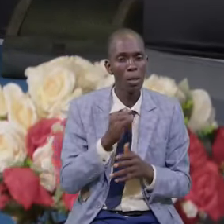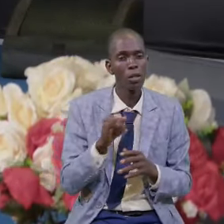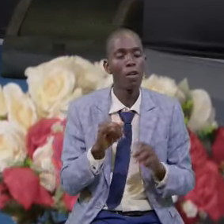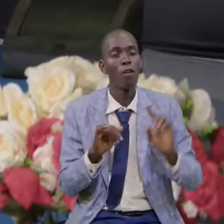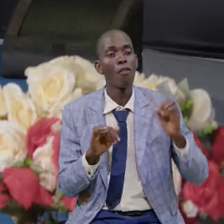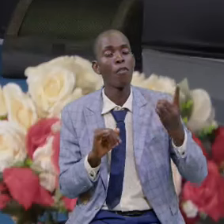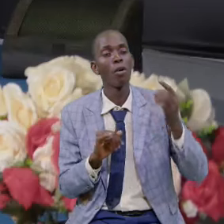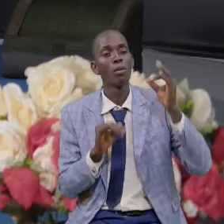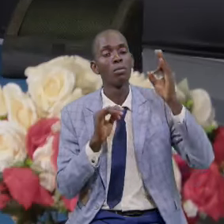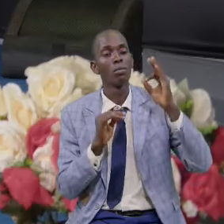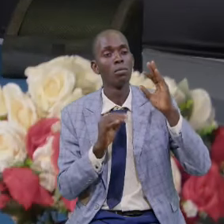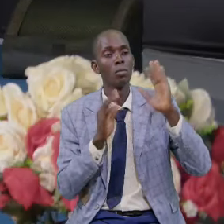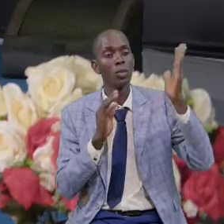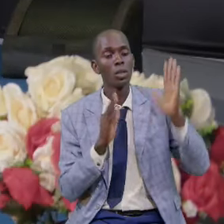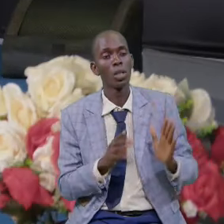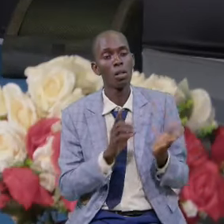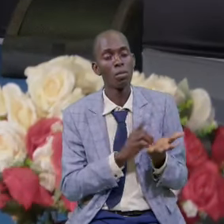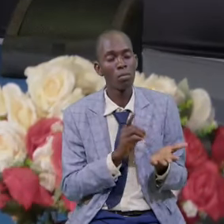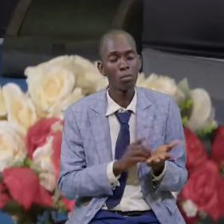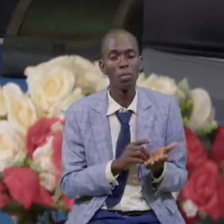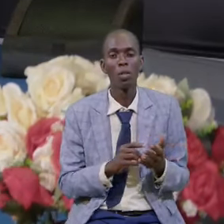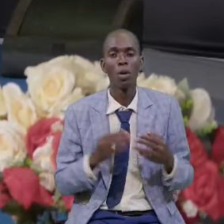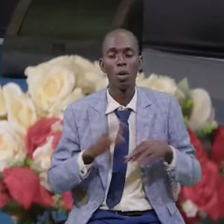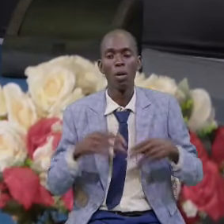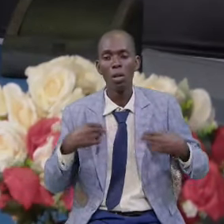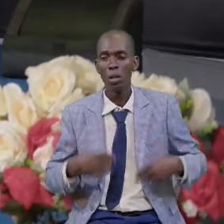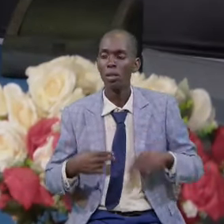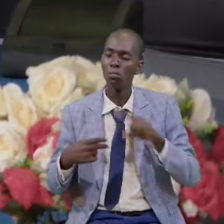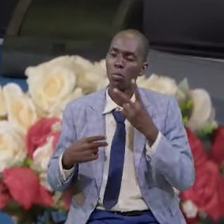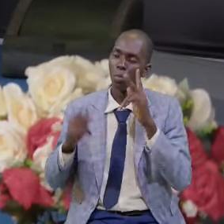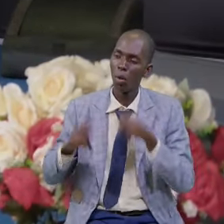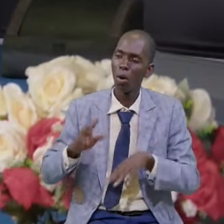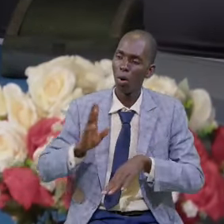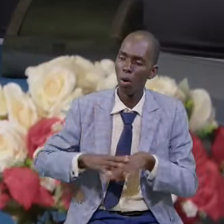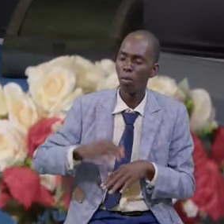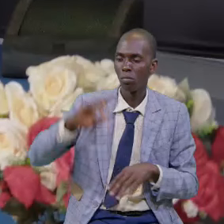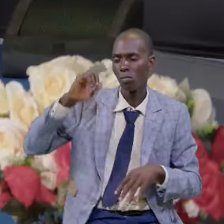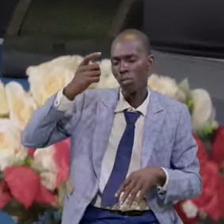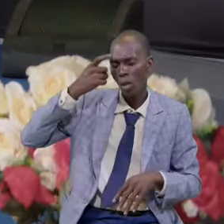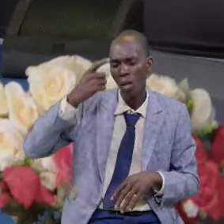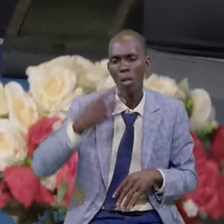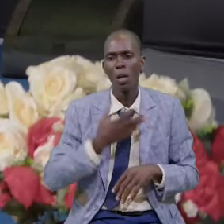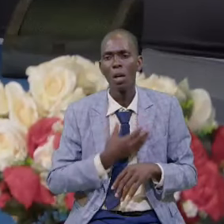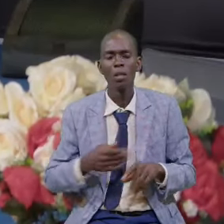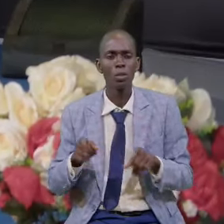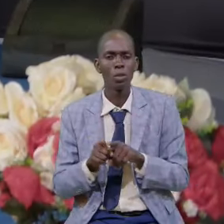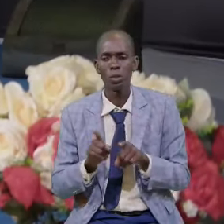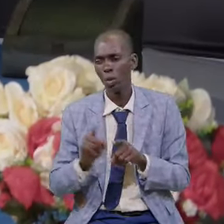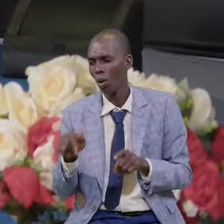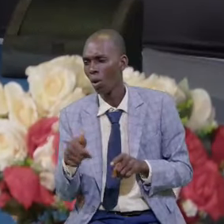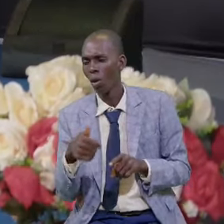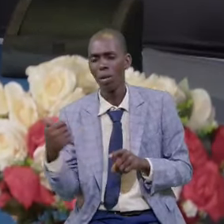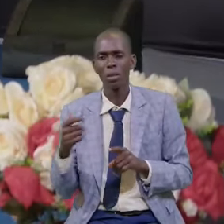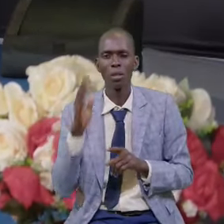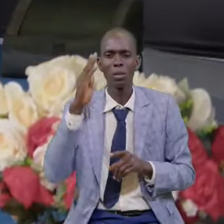second speakers, and also the goodwill speakers, and what you have heard now,